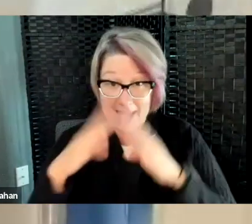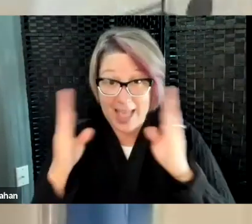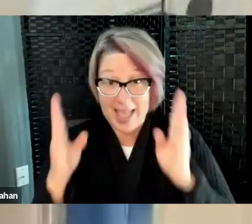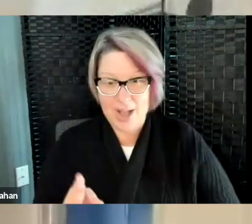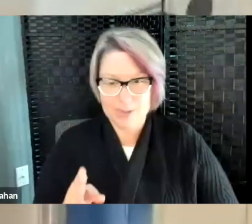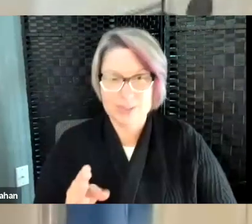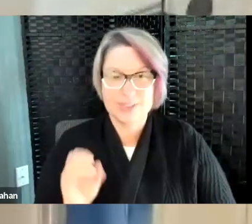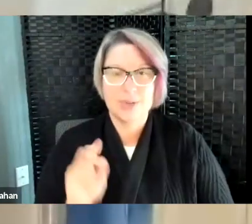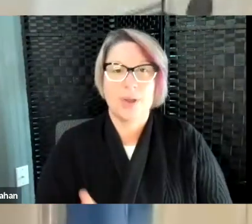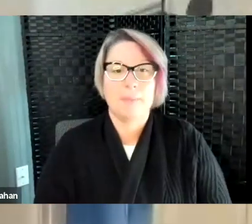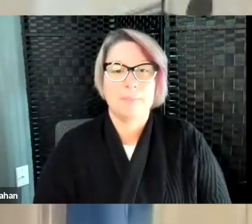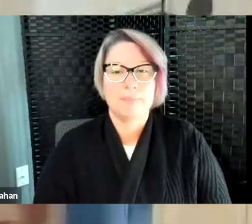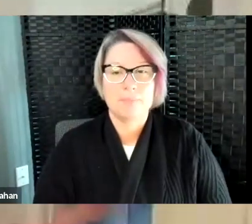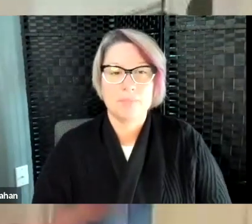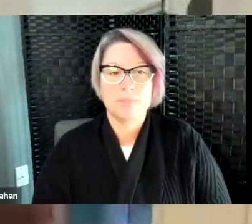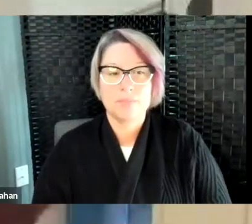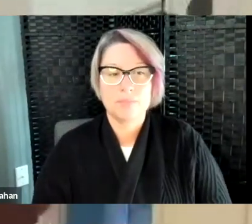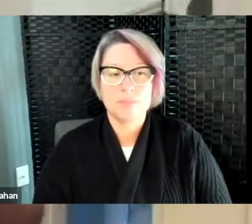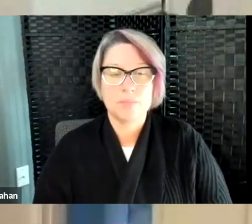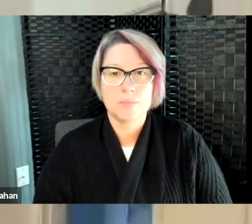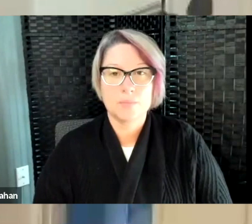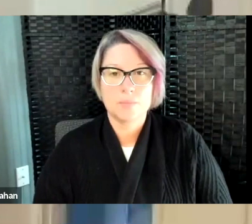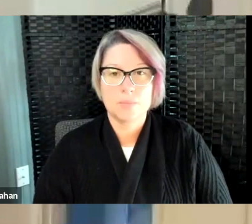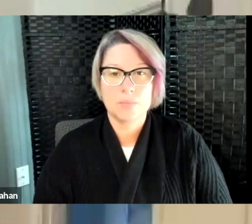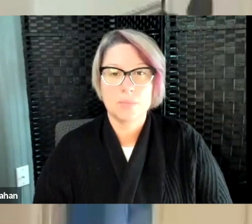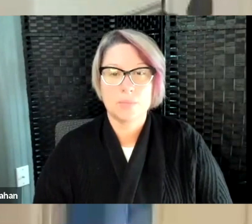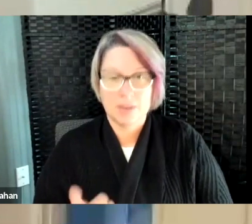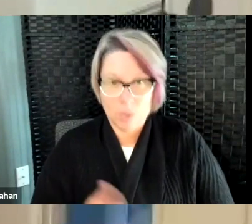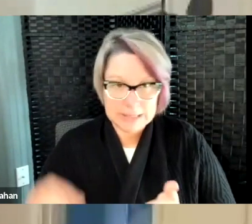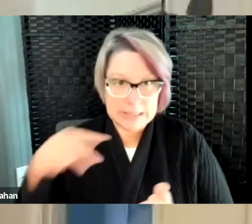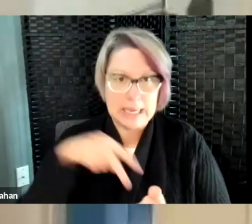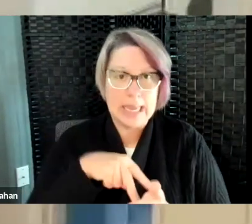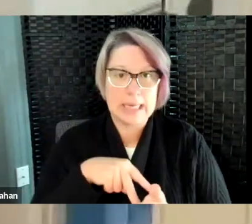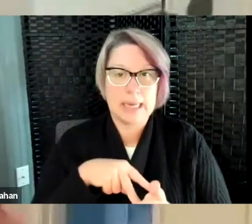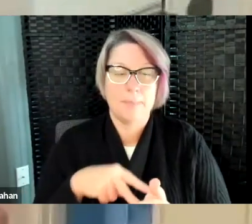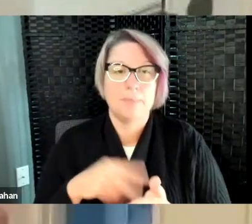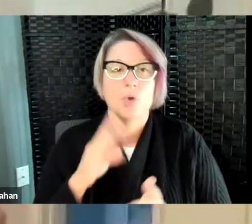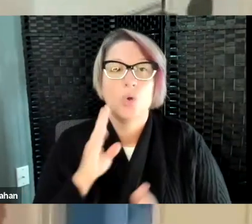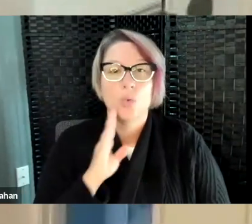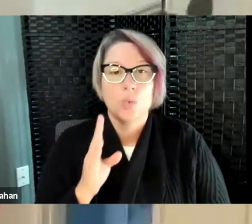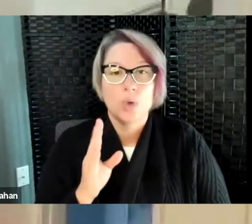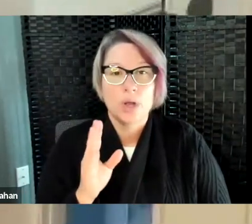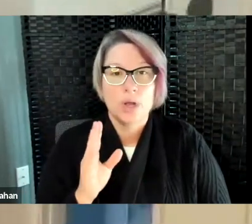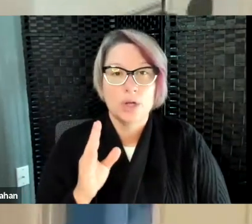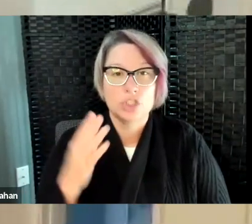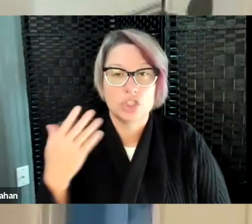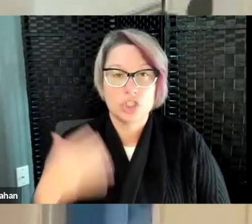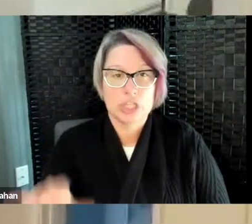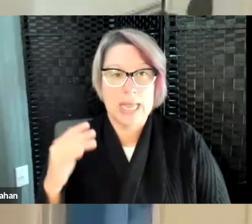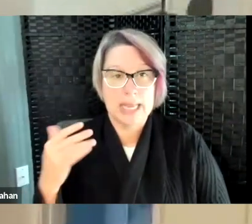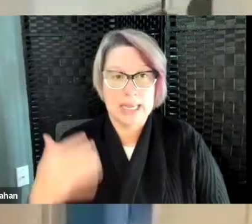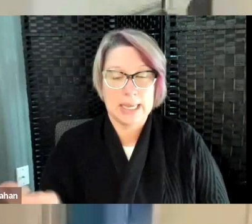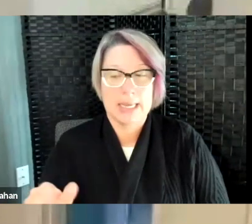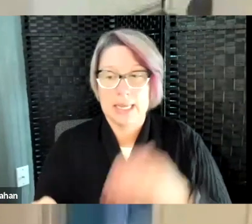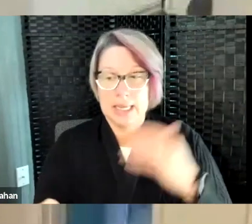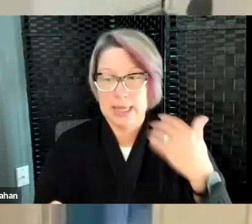see me. Okay. All right. So what we're gonna do? Everyone stand up. We're gonna shake our hands, each